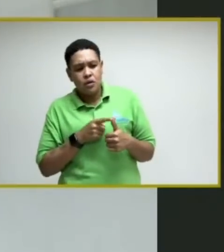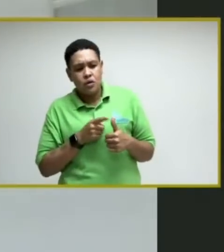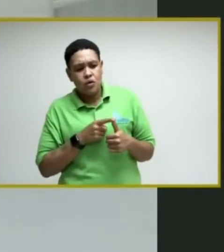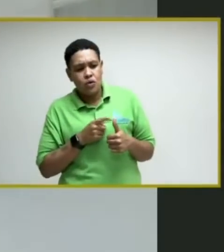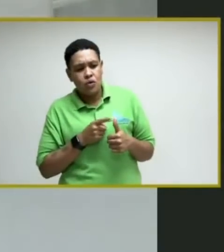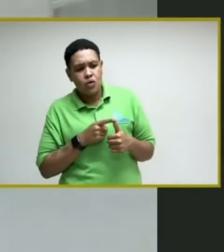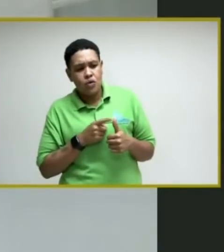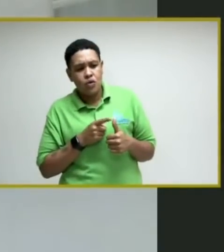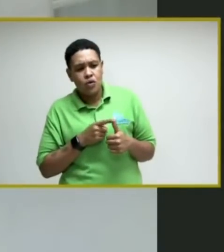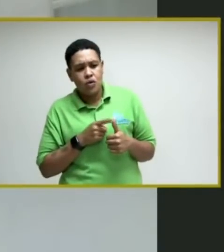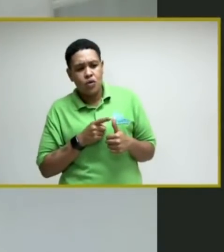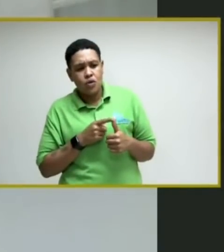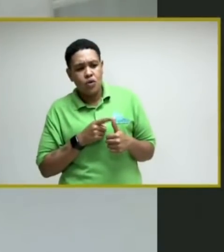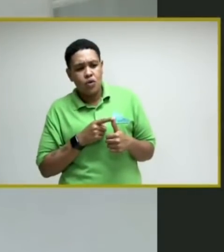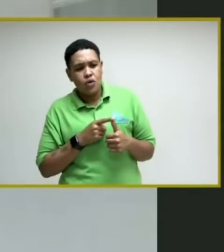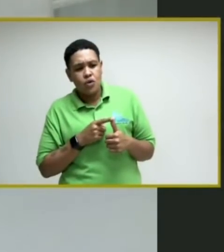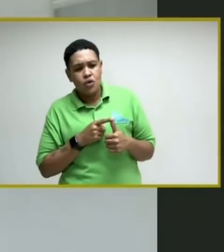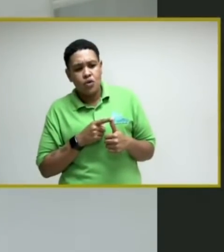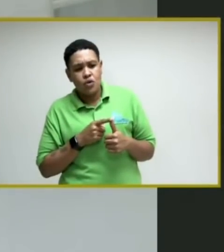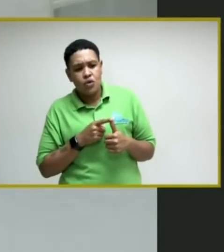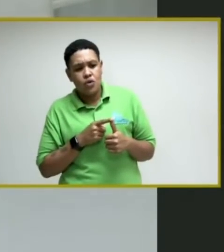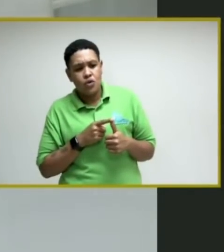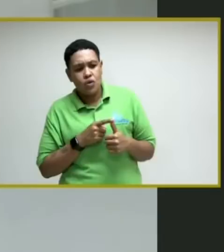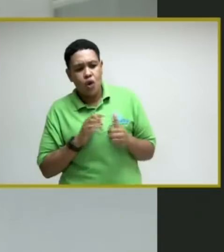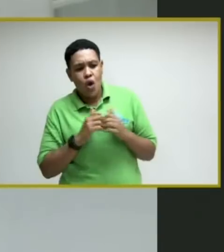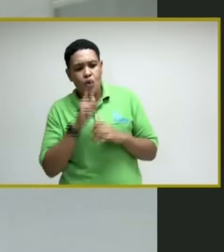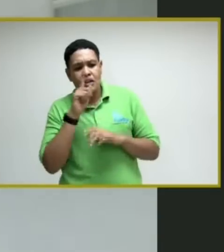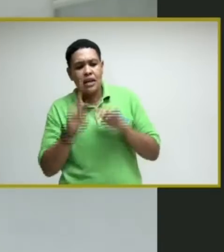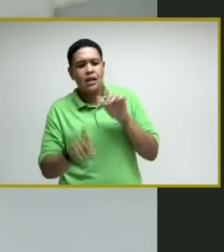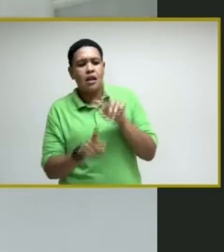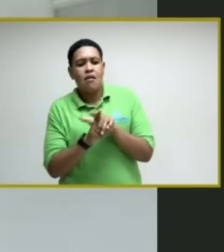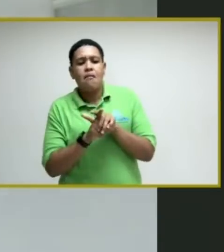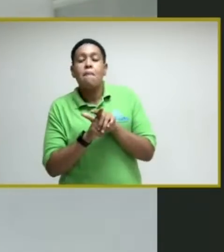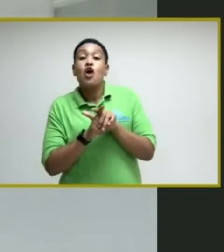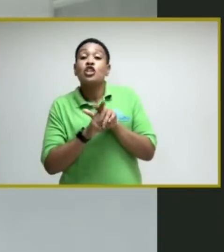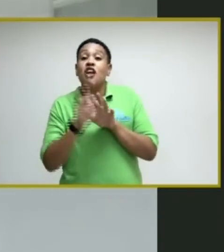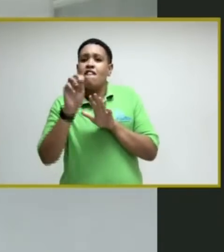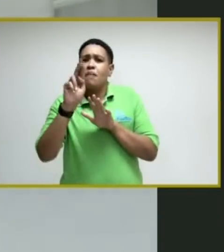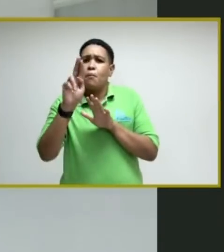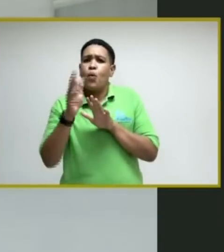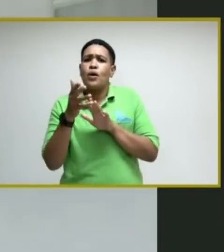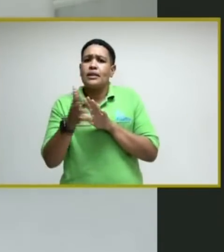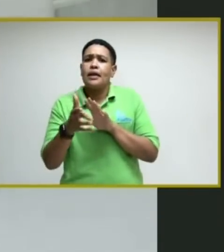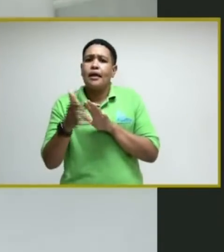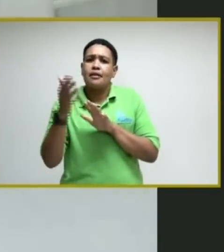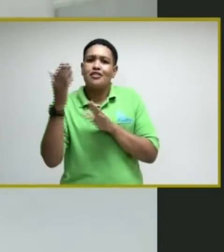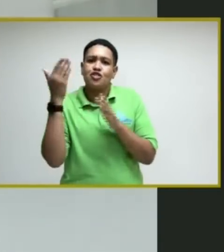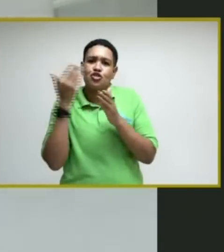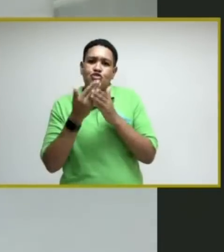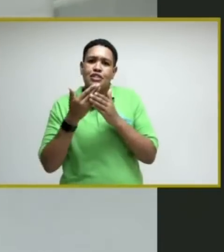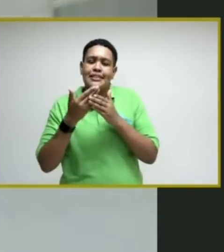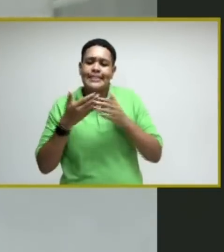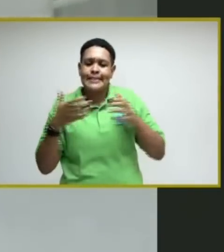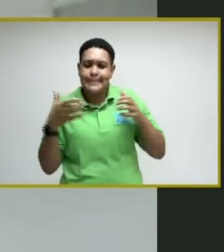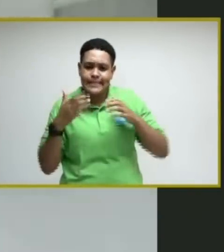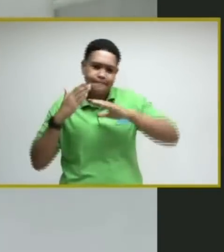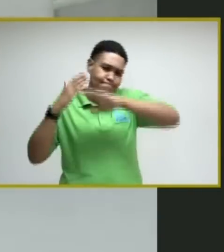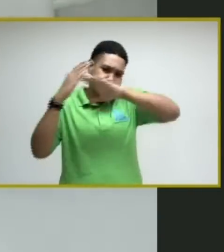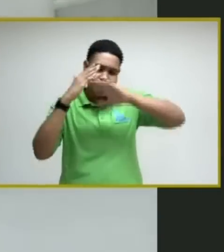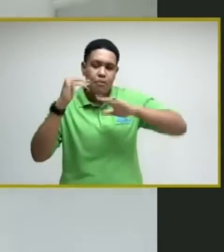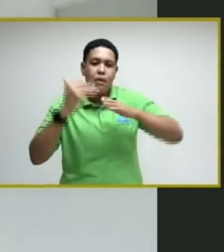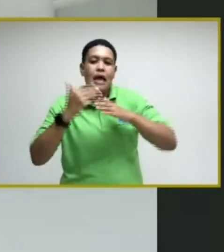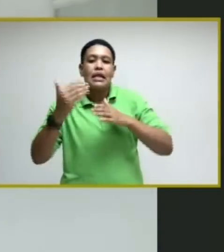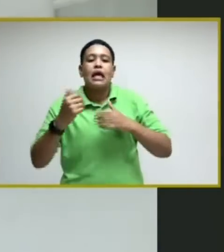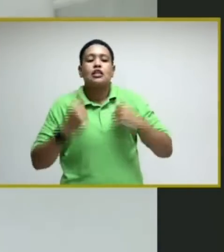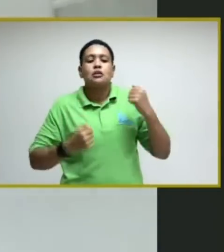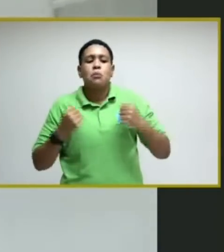how does the emergence of the new strain affect our quest to achieve herd immunity by next March? Also, for